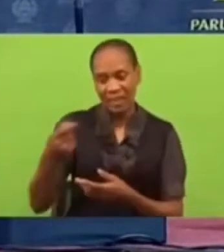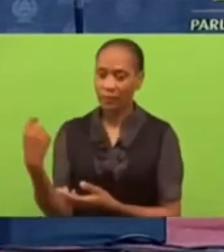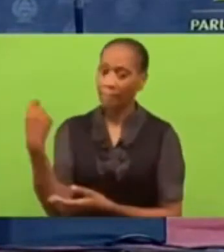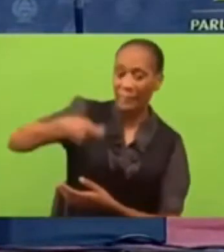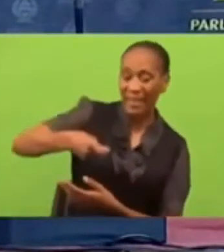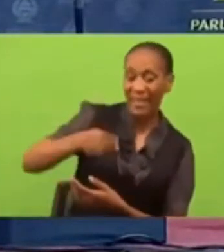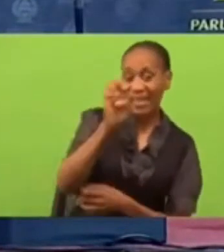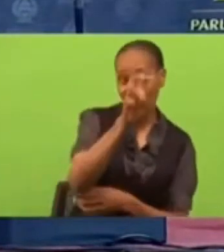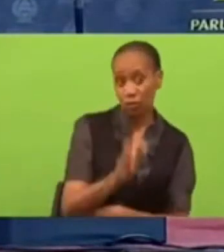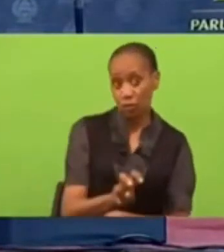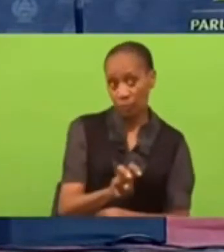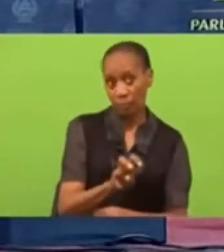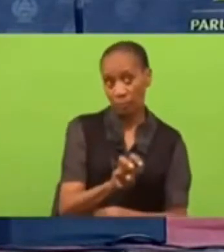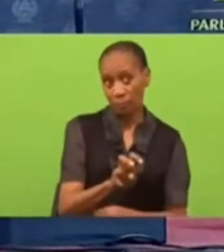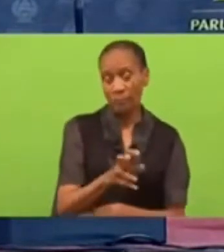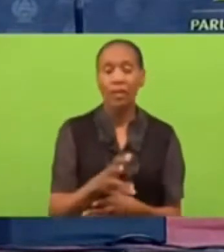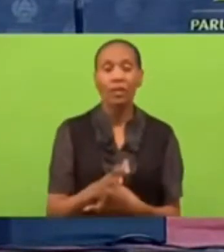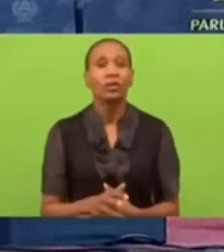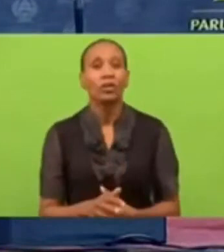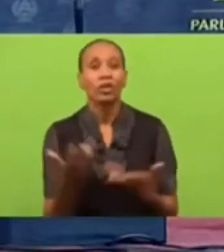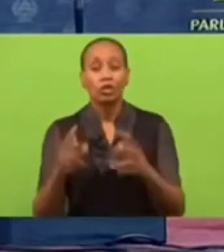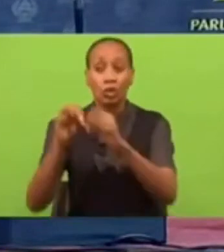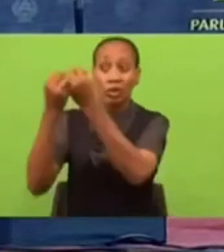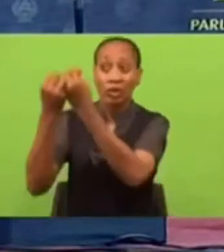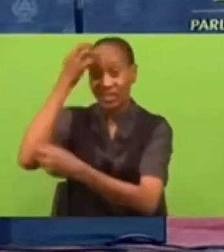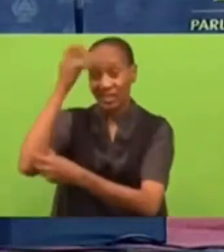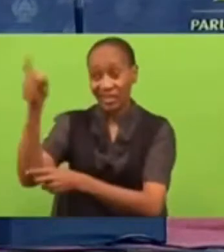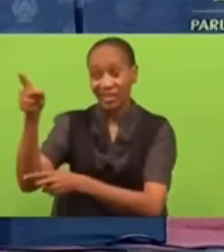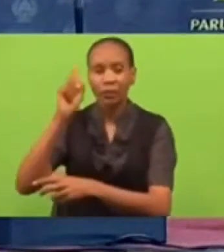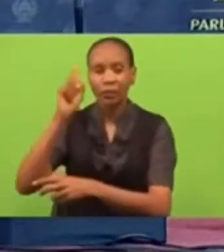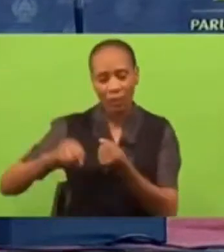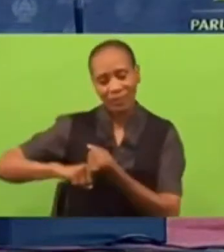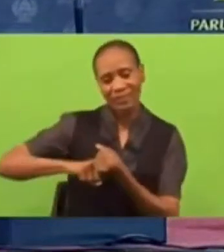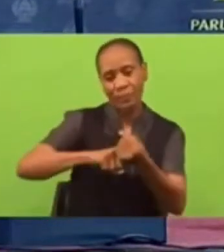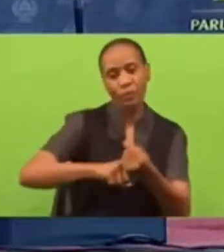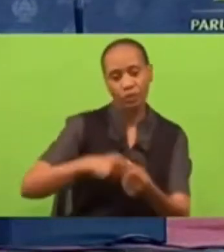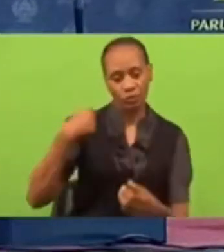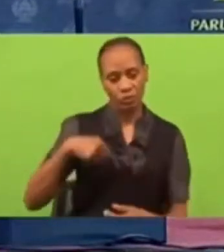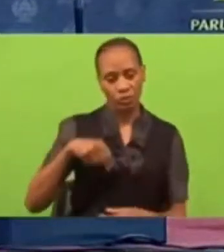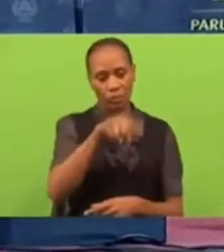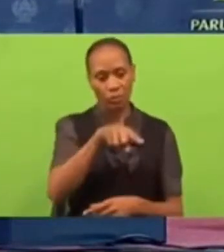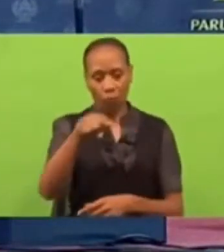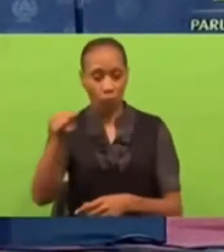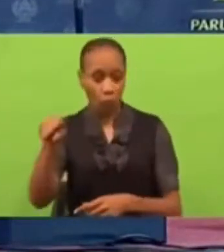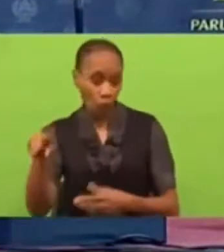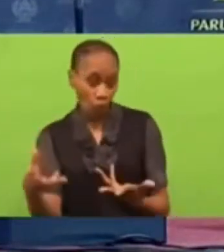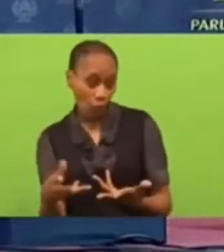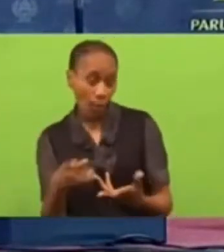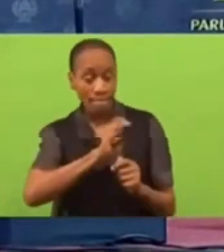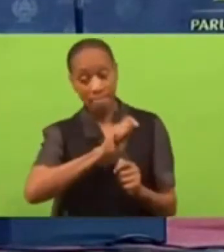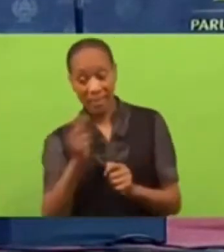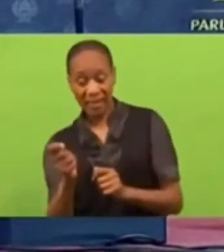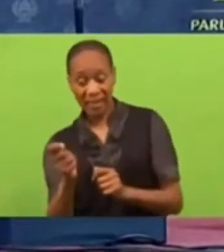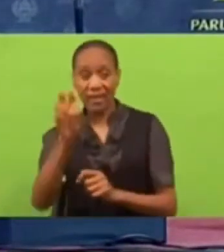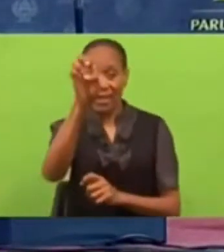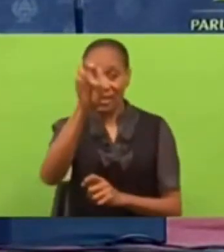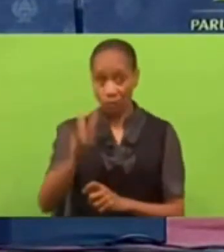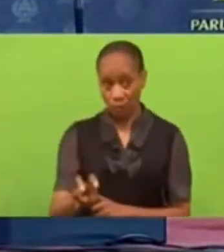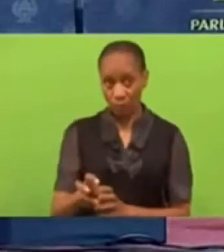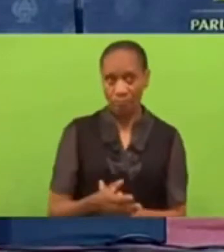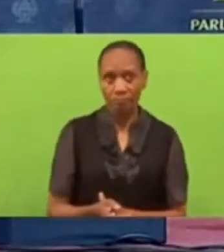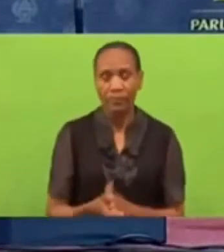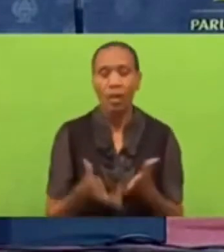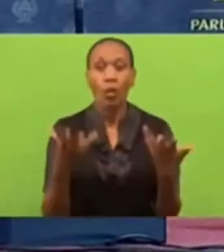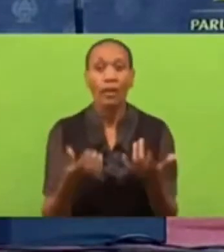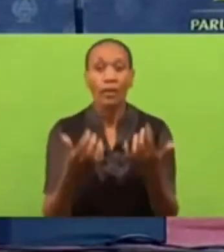National government has introduced support to relieve municipalities of debt to ESCOM. Upon